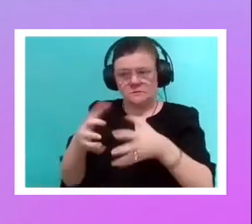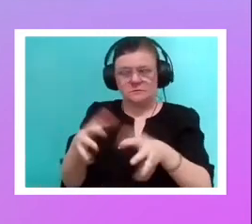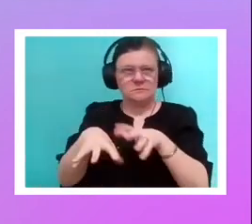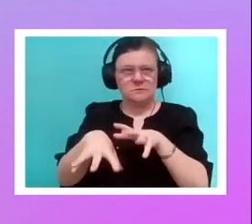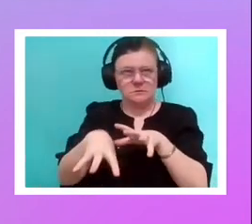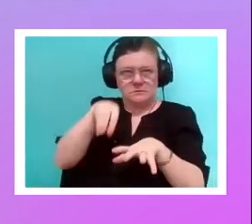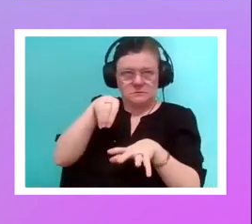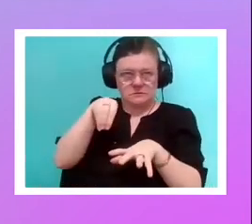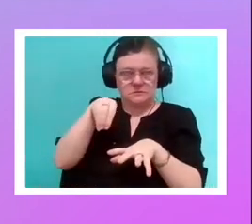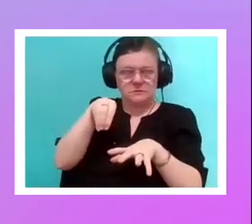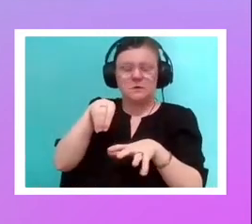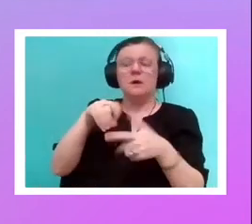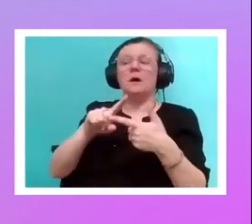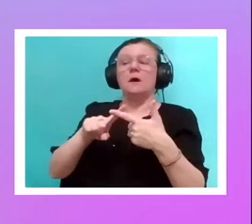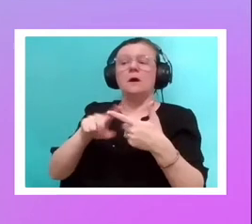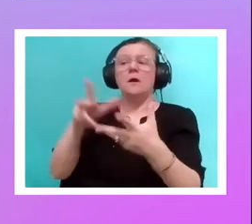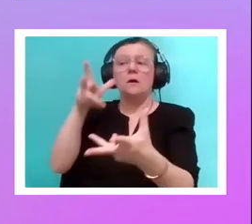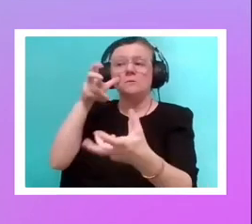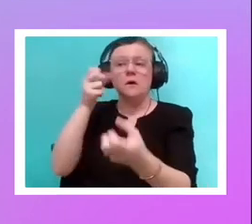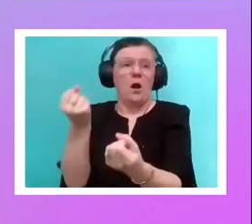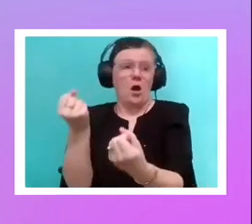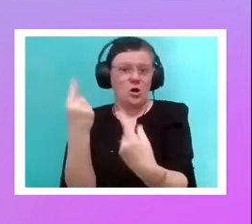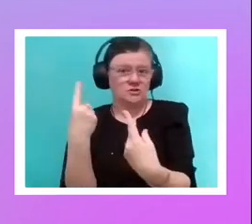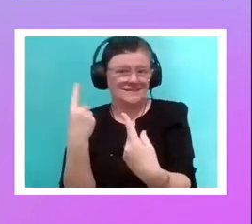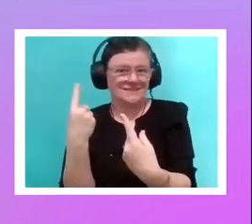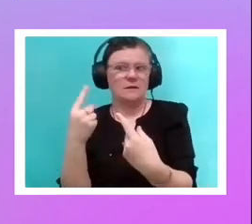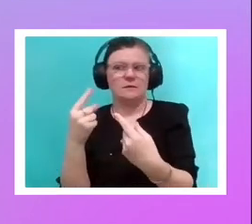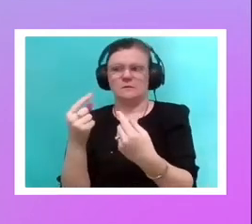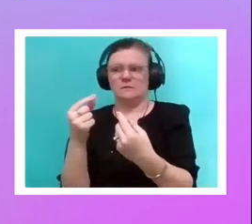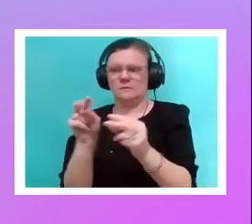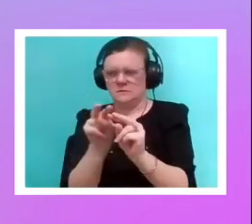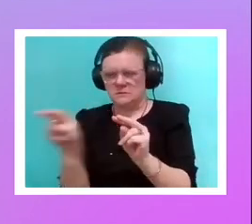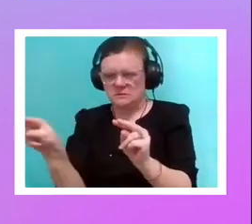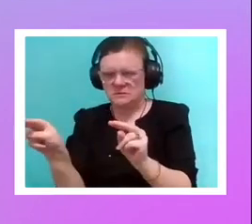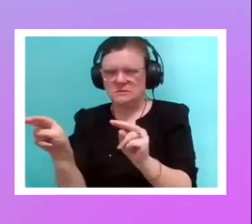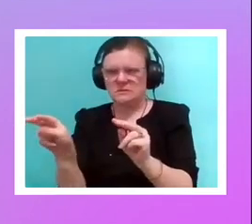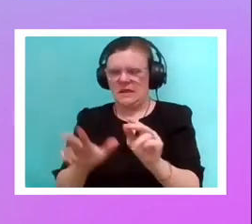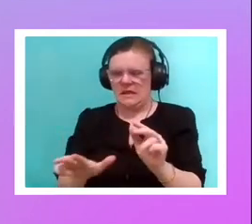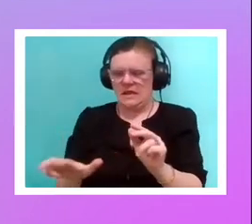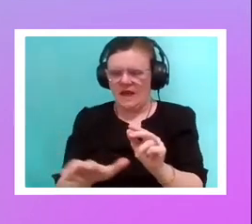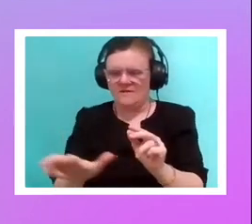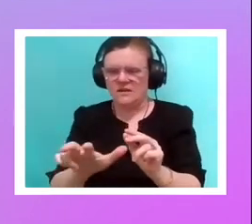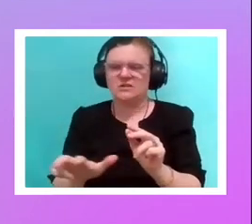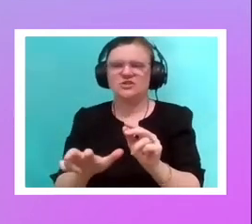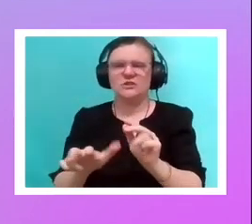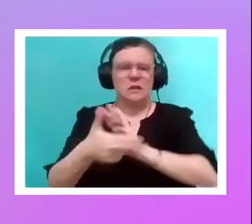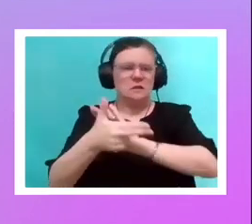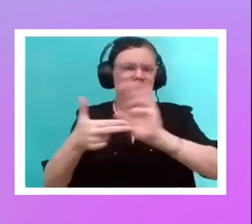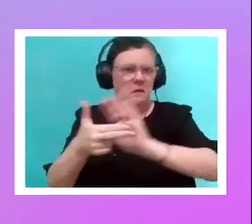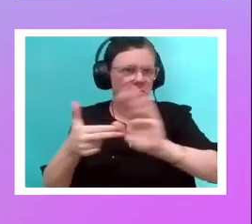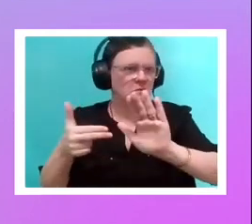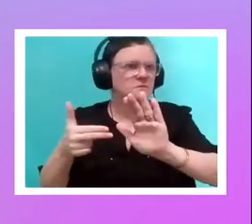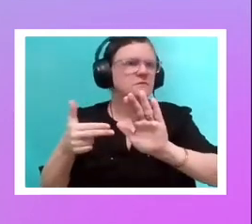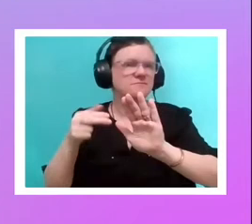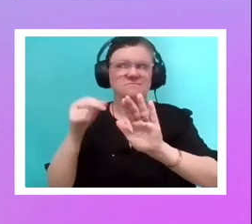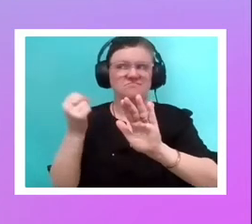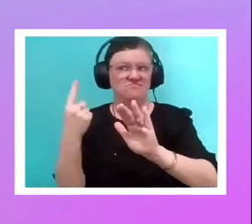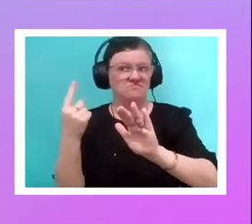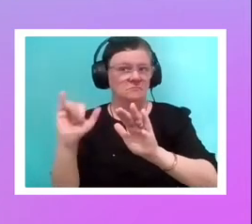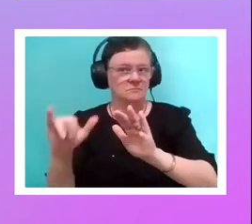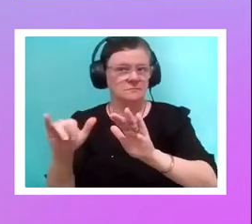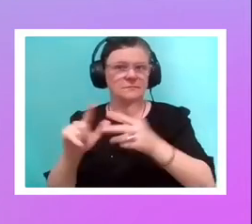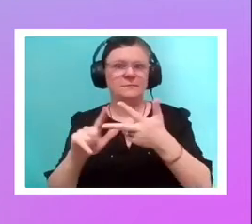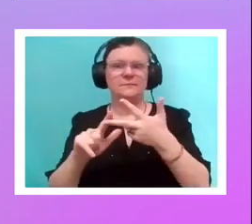content, instructions, navigation, labels, all these things need to be understood to be able to process them.